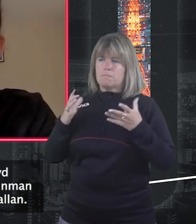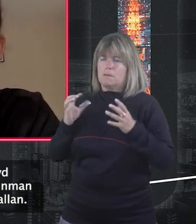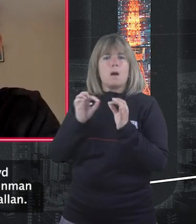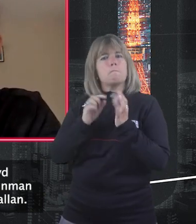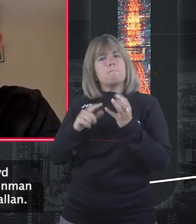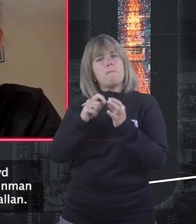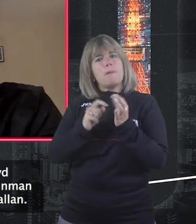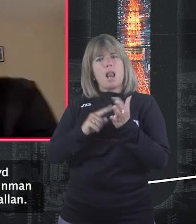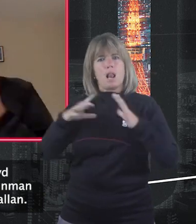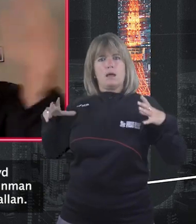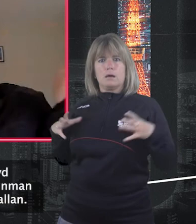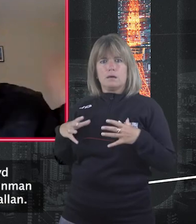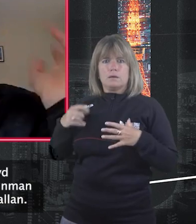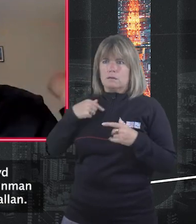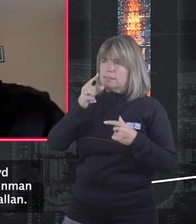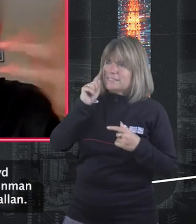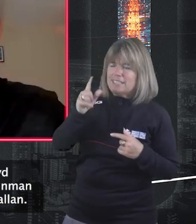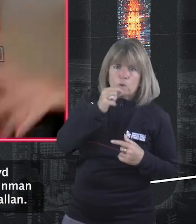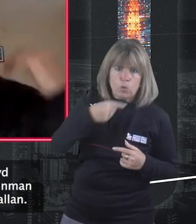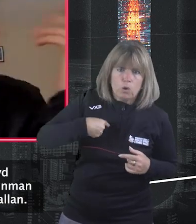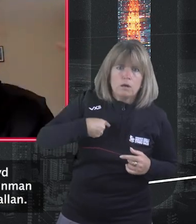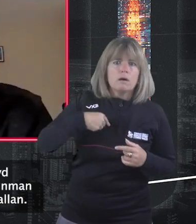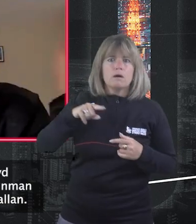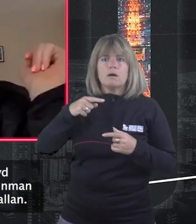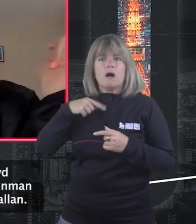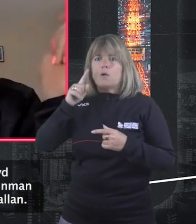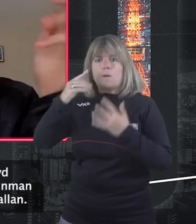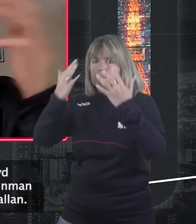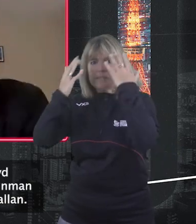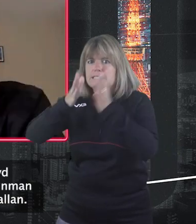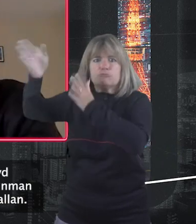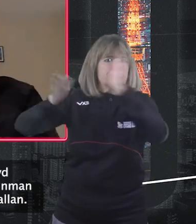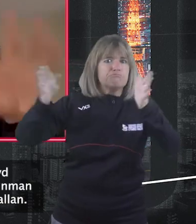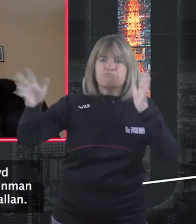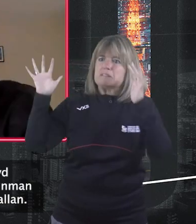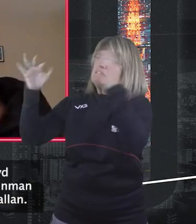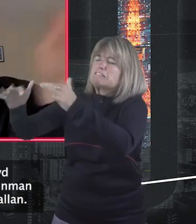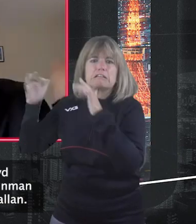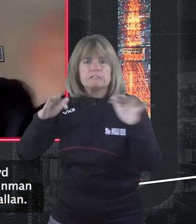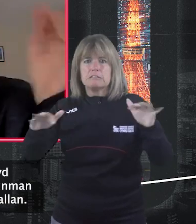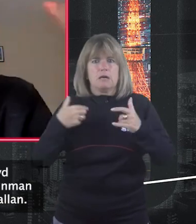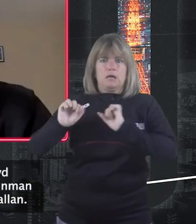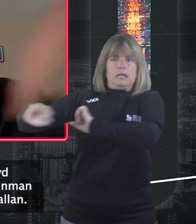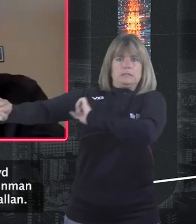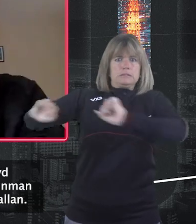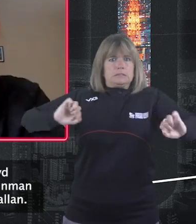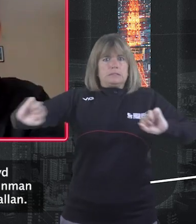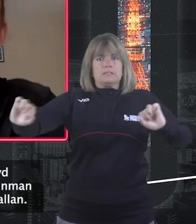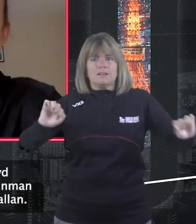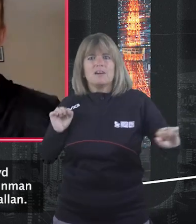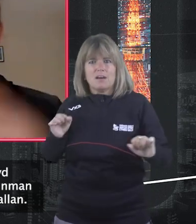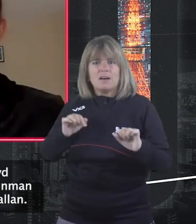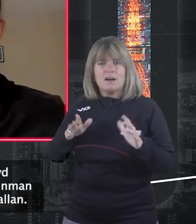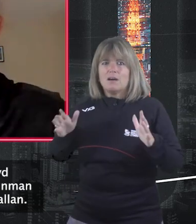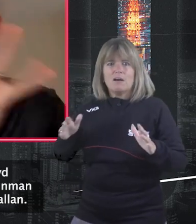who I see, not going to busy places, you know, just basically not going anywhere apart from the track,